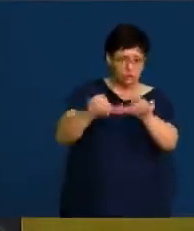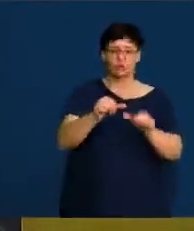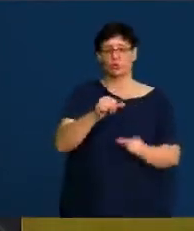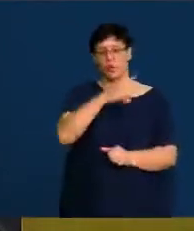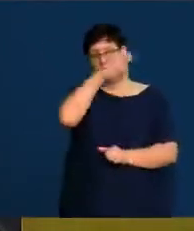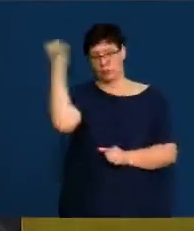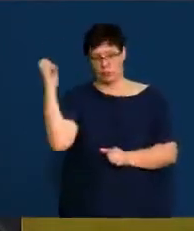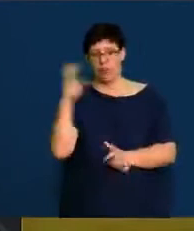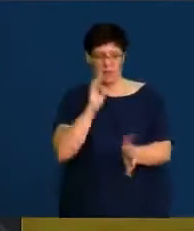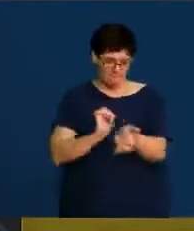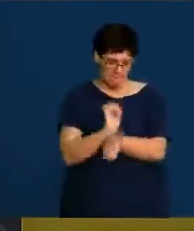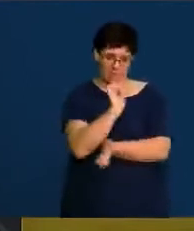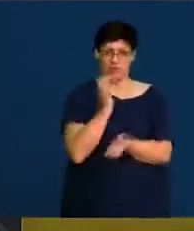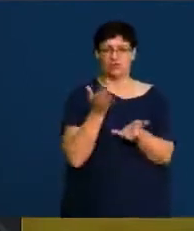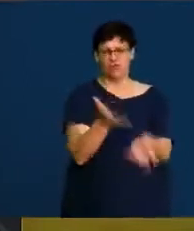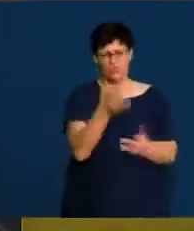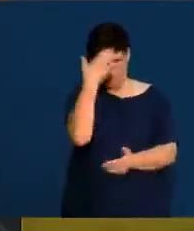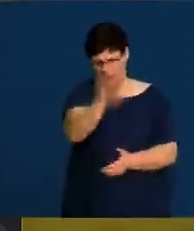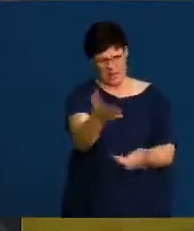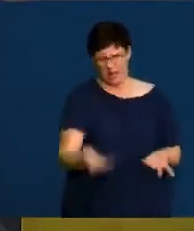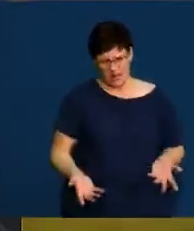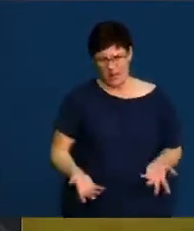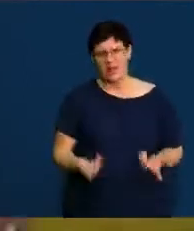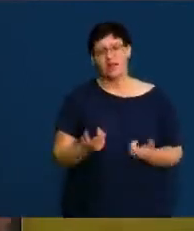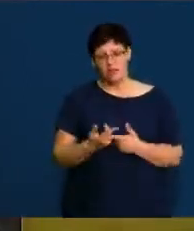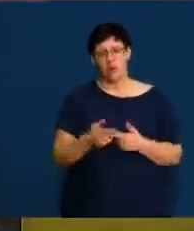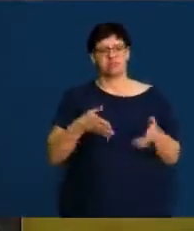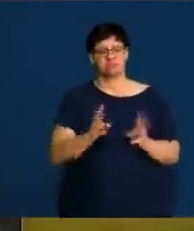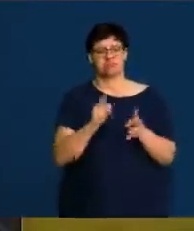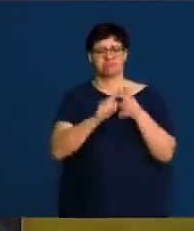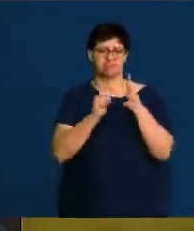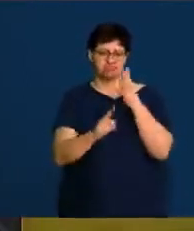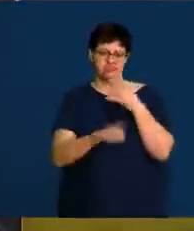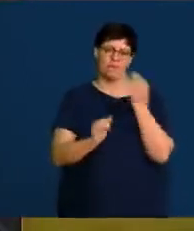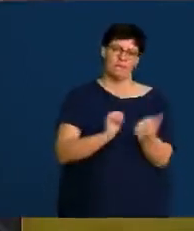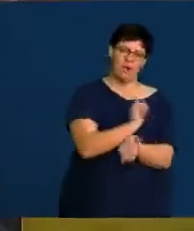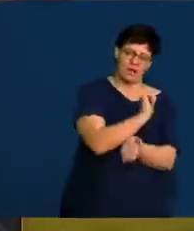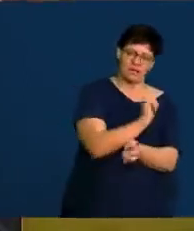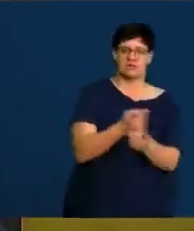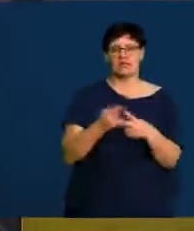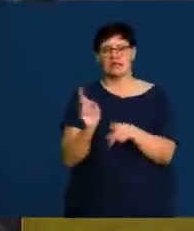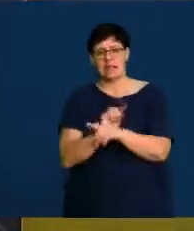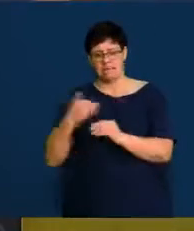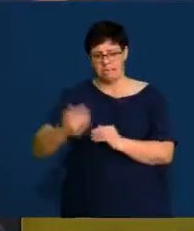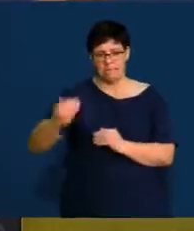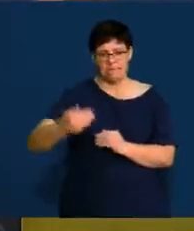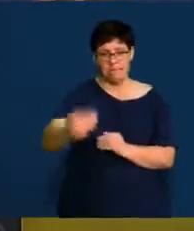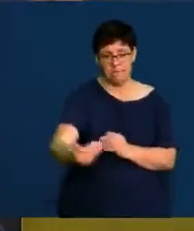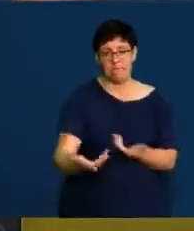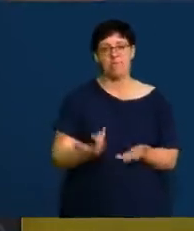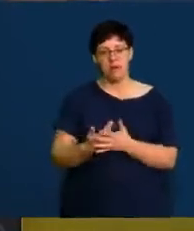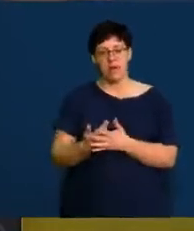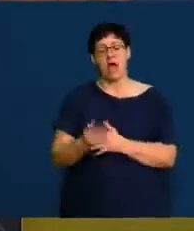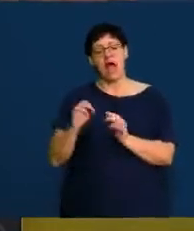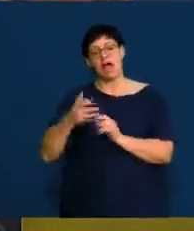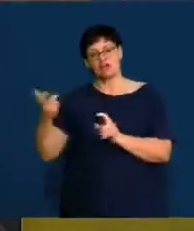those rivers are permanent. You know what I'm talking about when it comes to types of rivers. Permanent, periodic, yes, exotic,